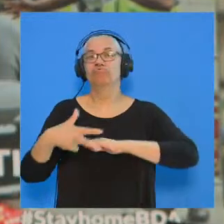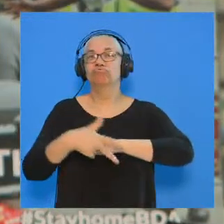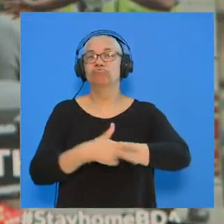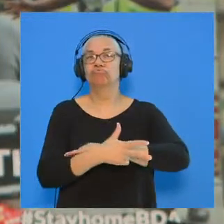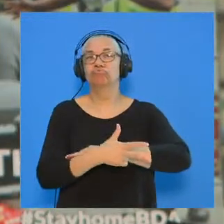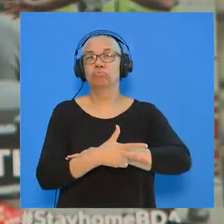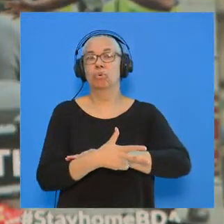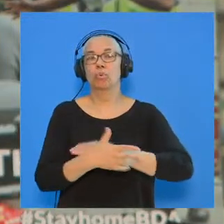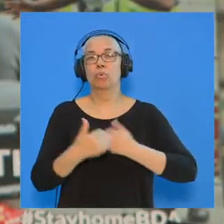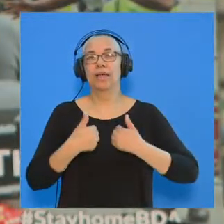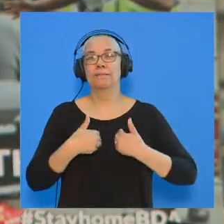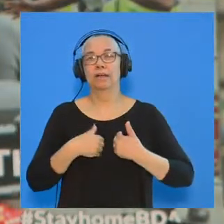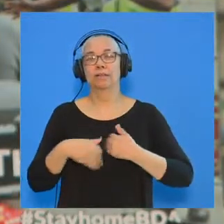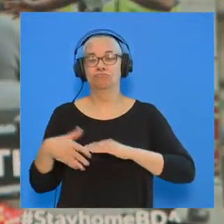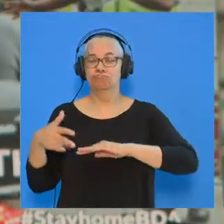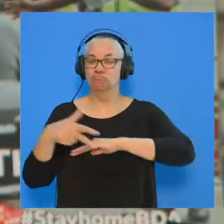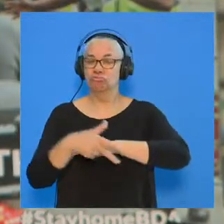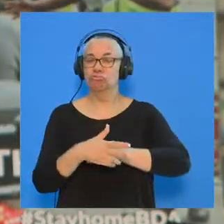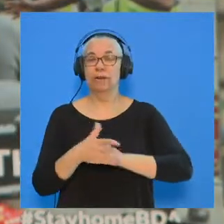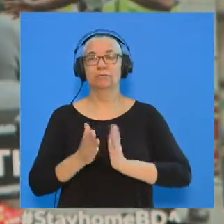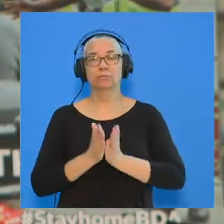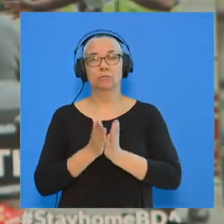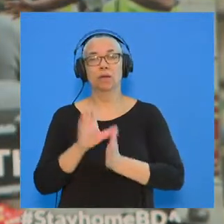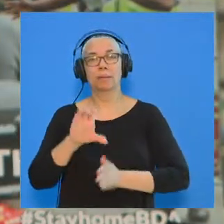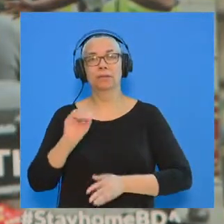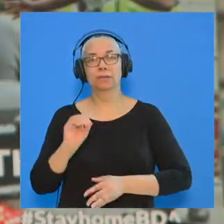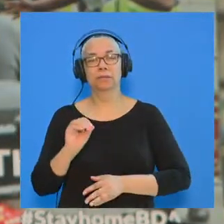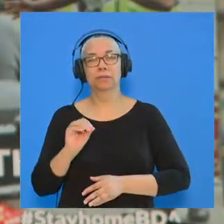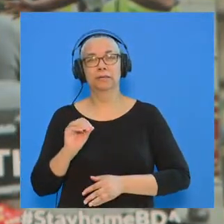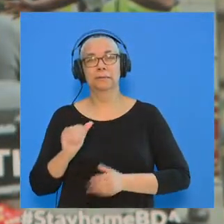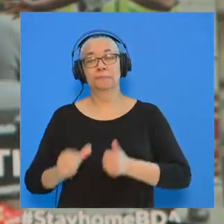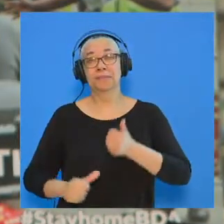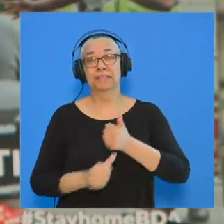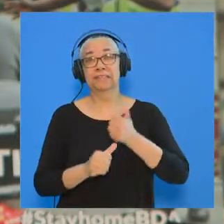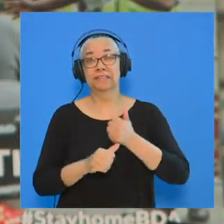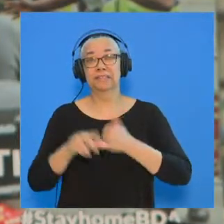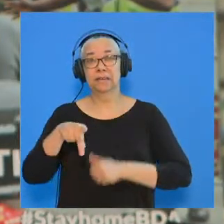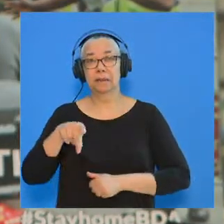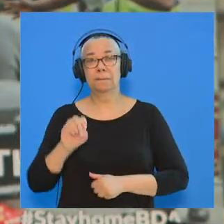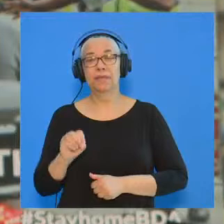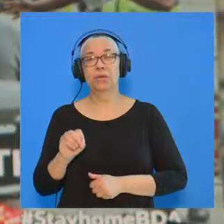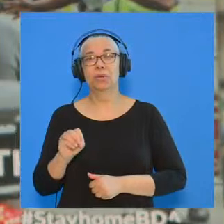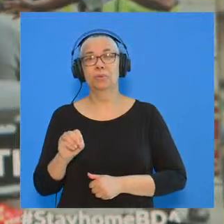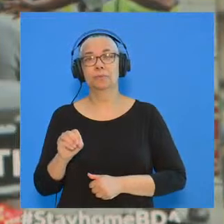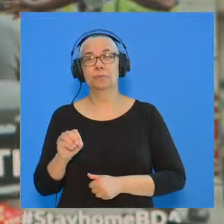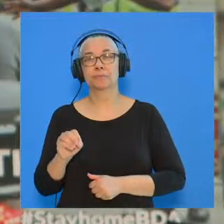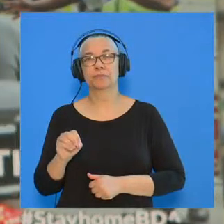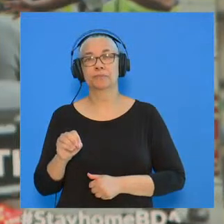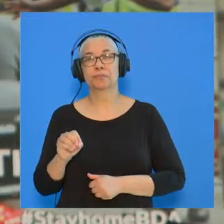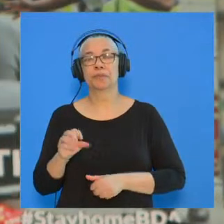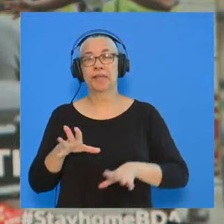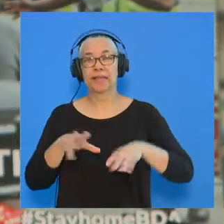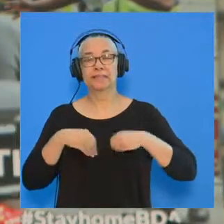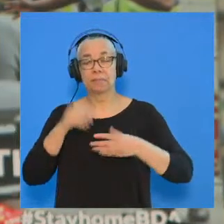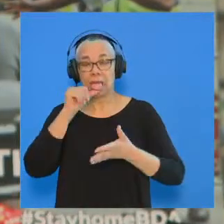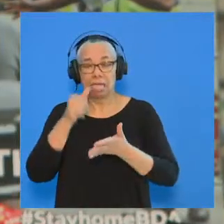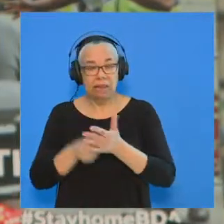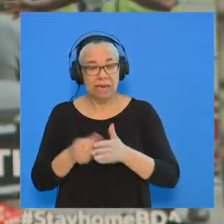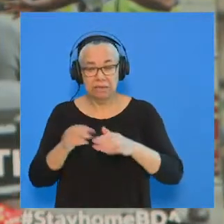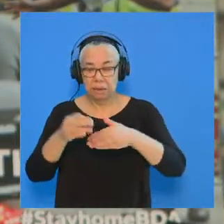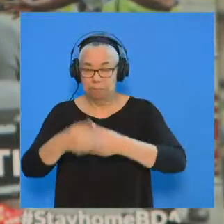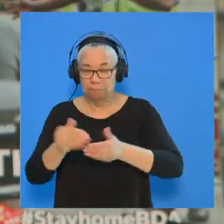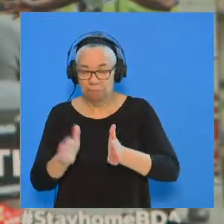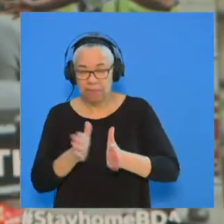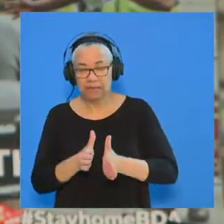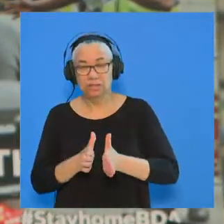freight company that is making once a week, assisting the post office taking letters and parcels and registered letters